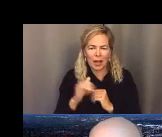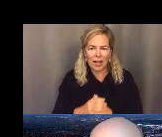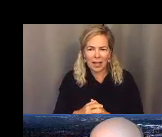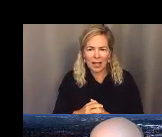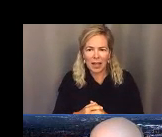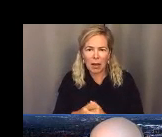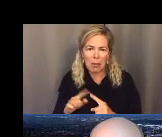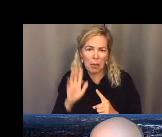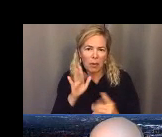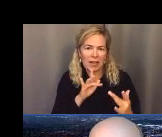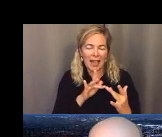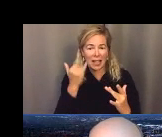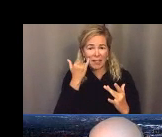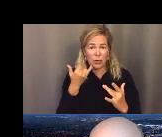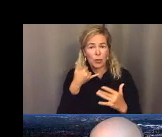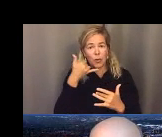if you just call that number,